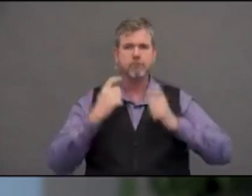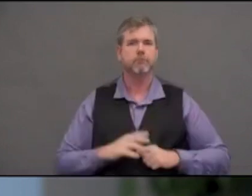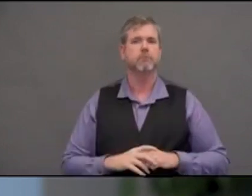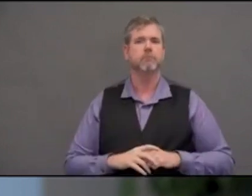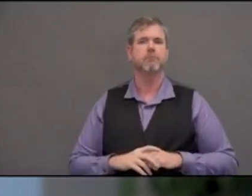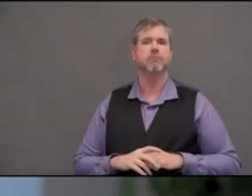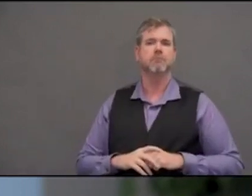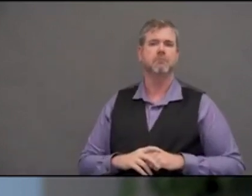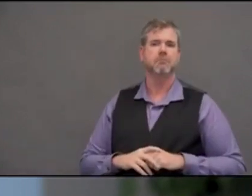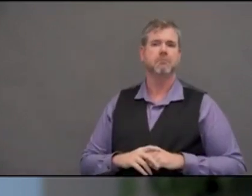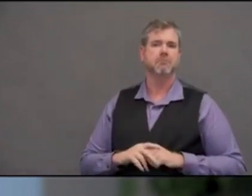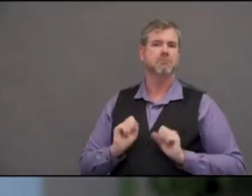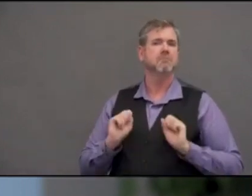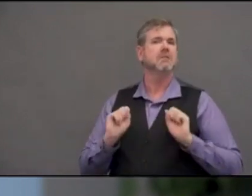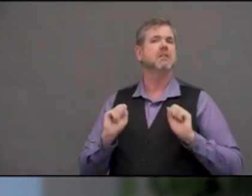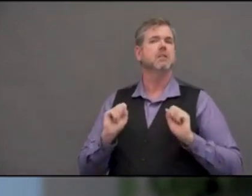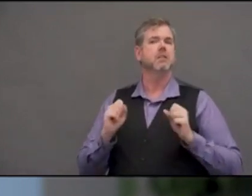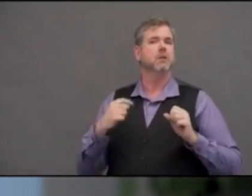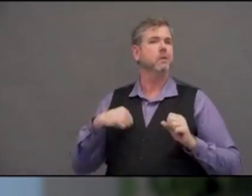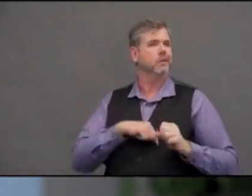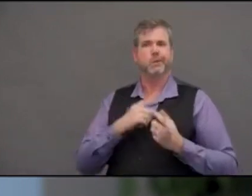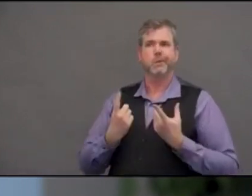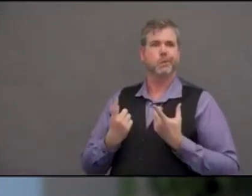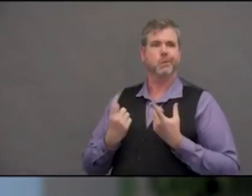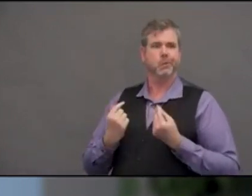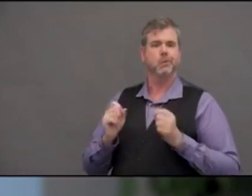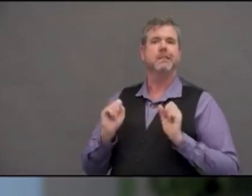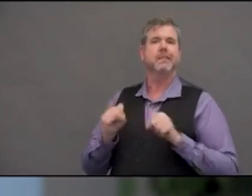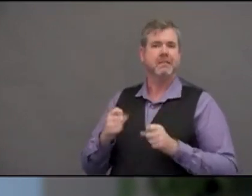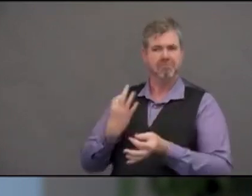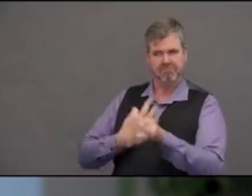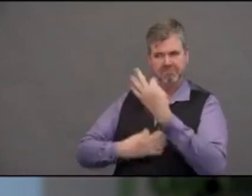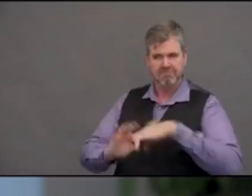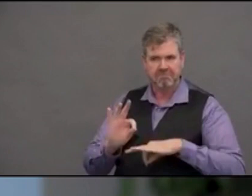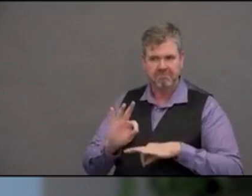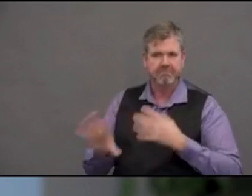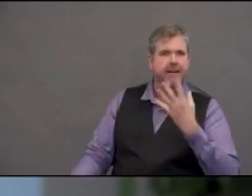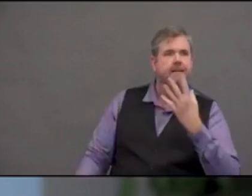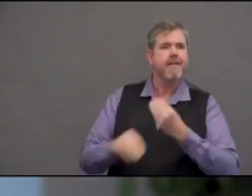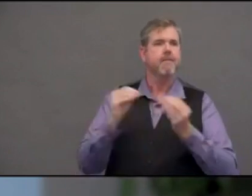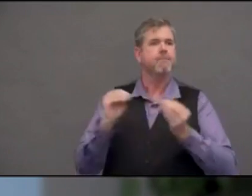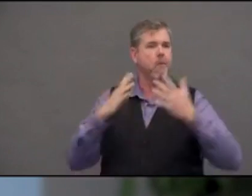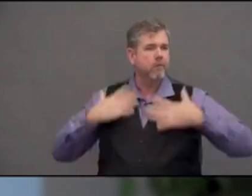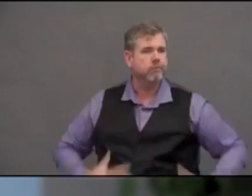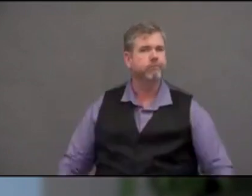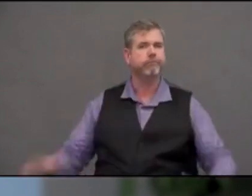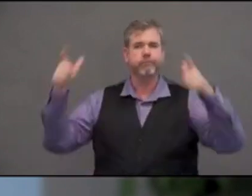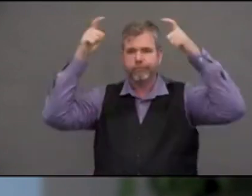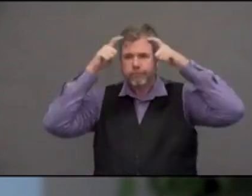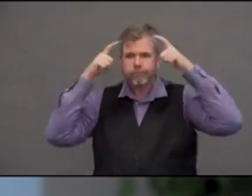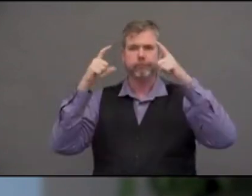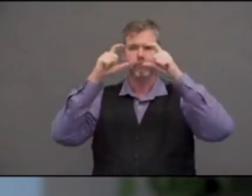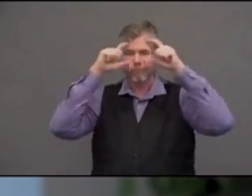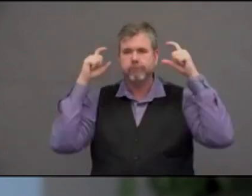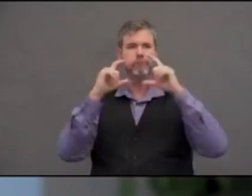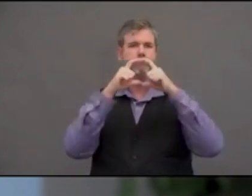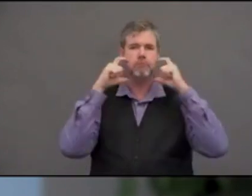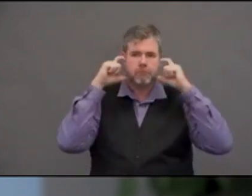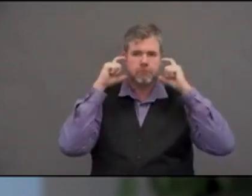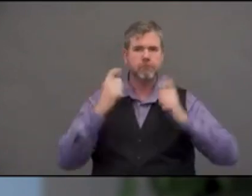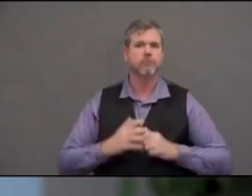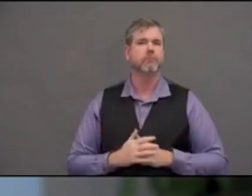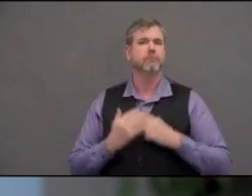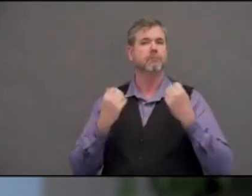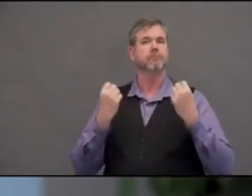personal protective equipment to the staff. We even in instances where there has